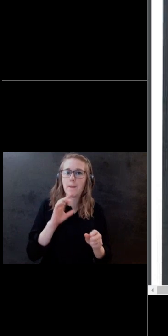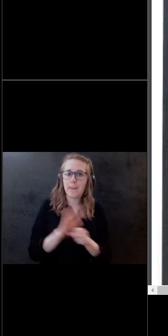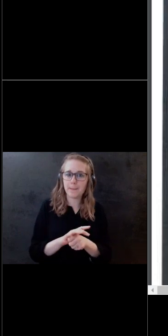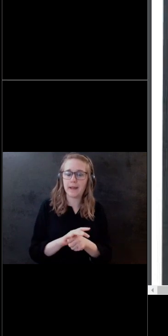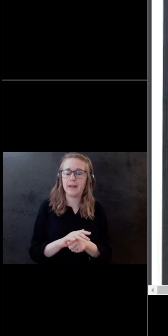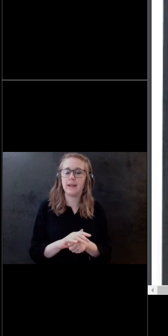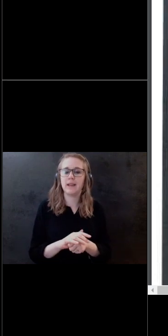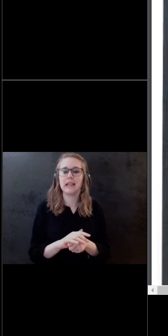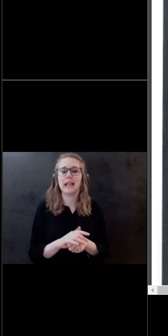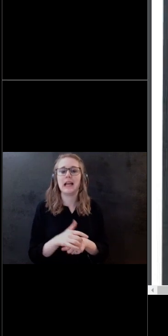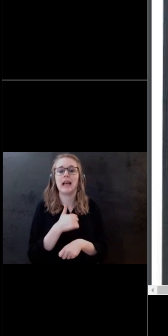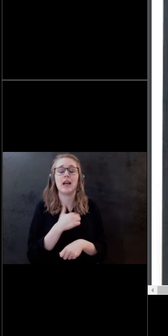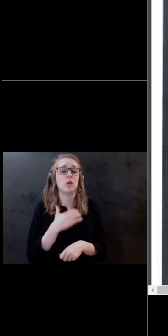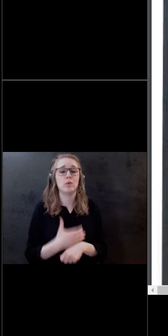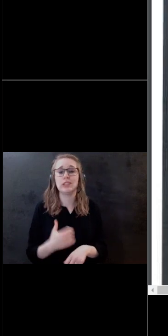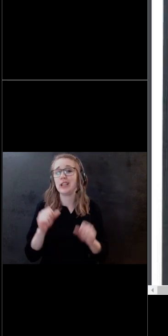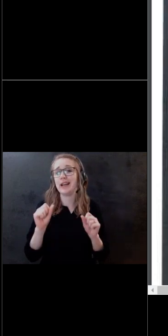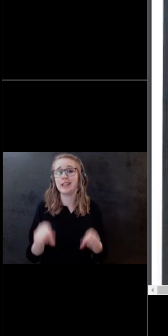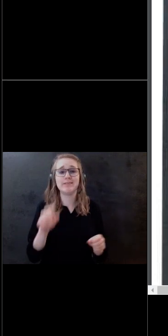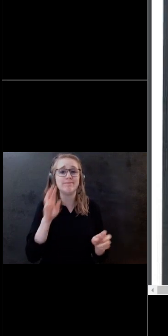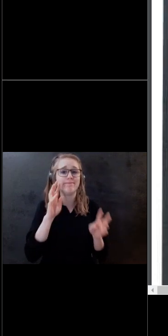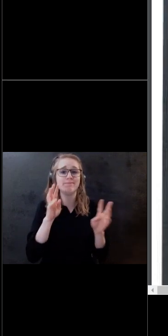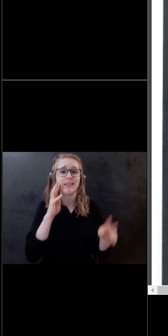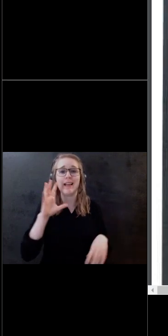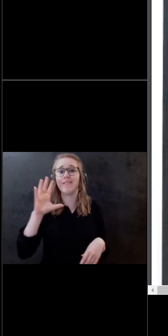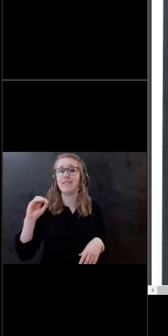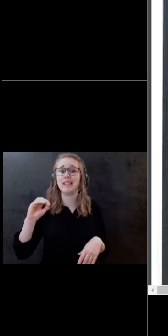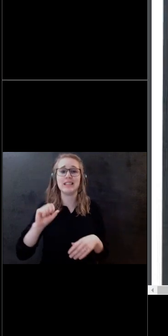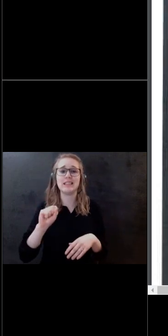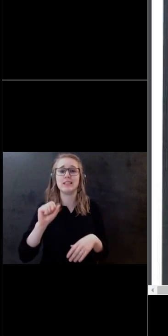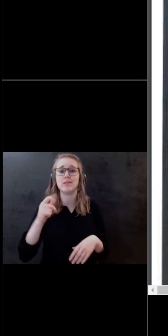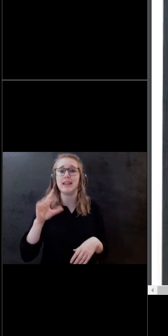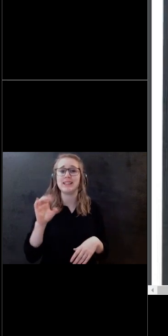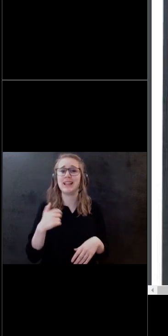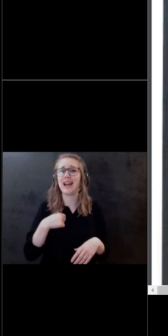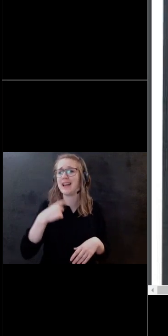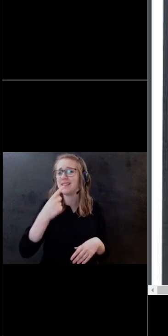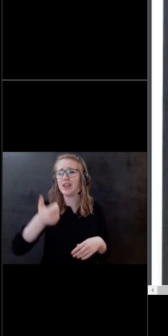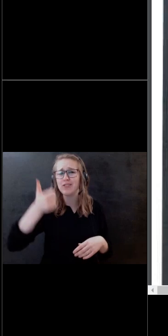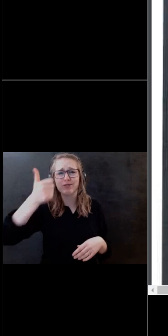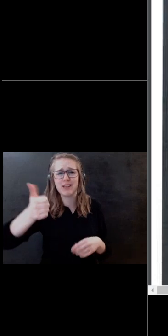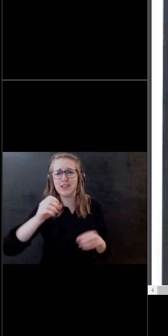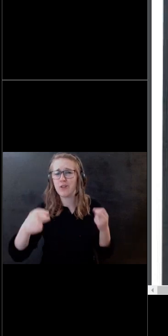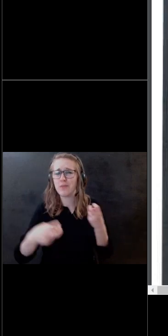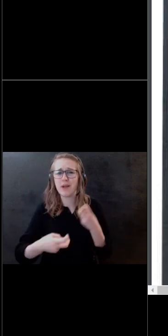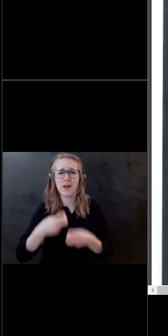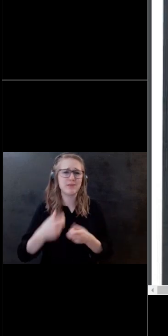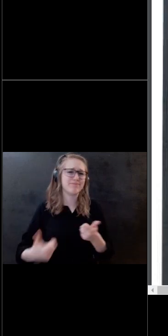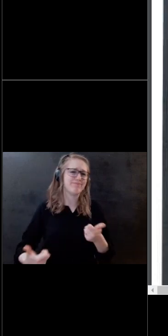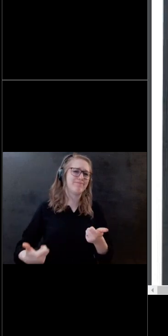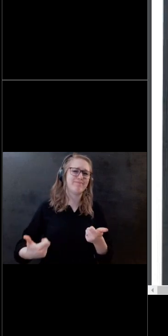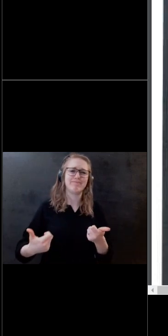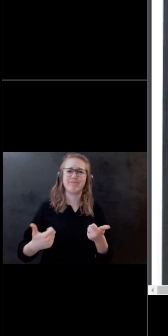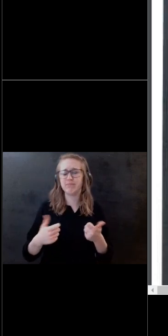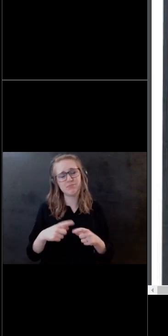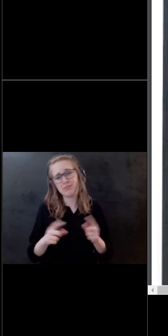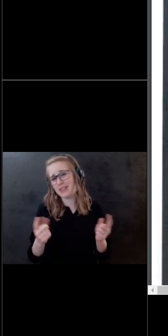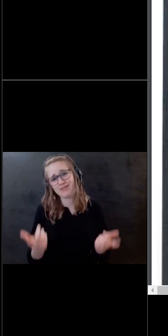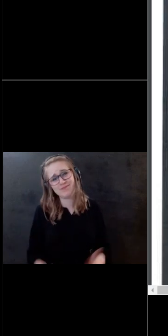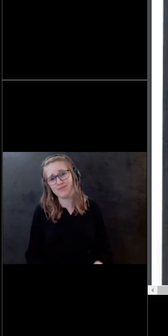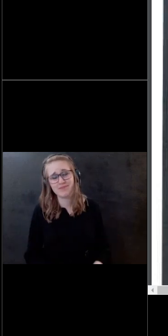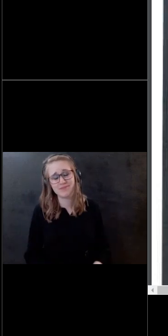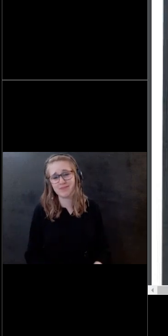know, I wish I could fabricate 50 spaces. I would tell you, great, no problem, we'll do it now. But I don't